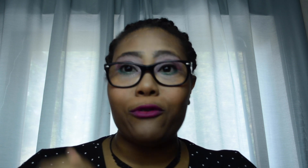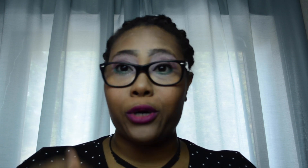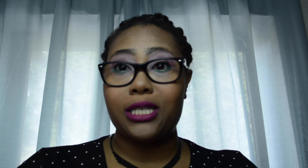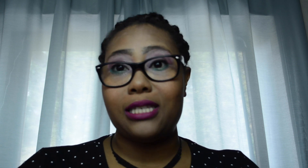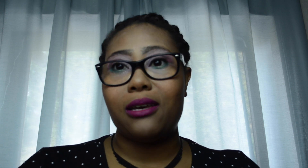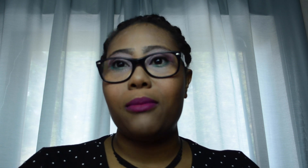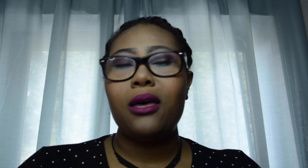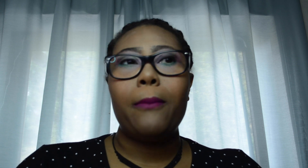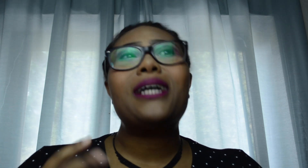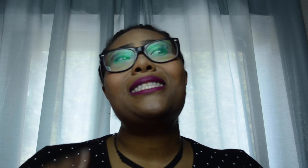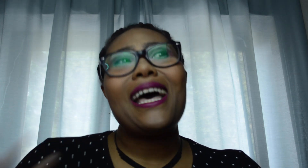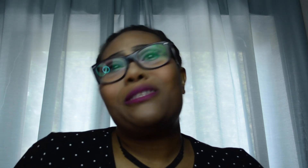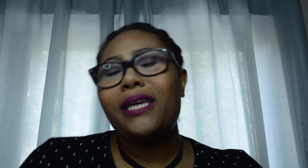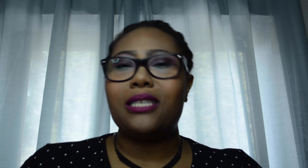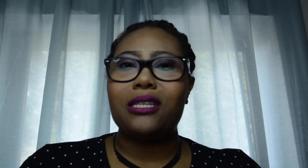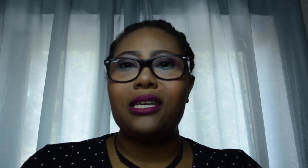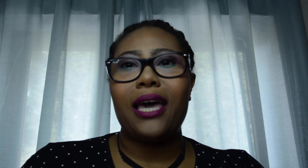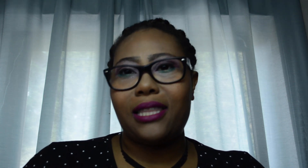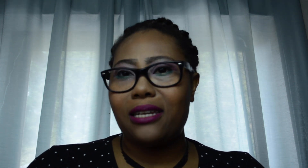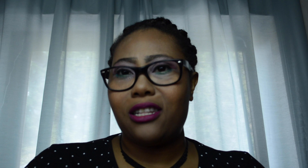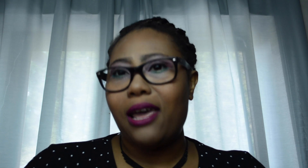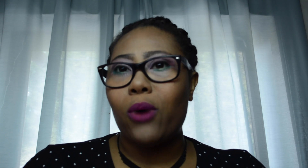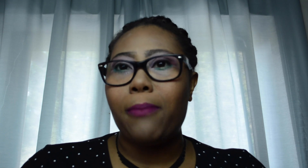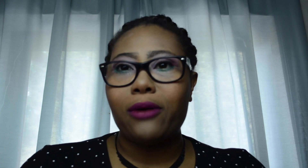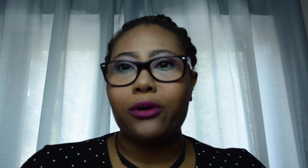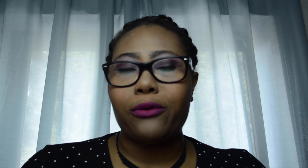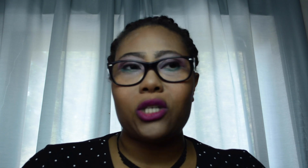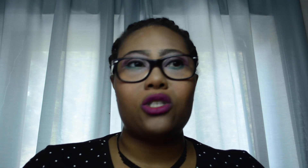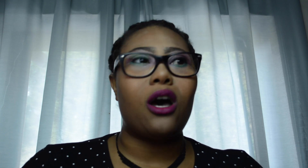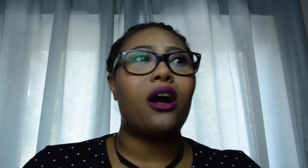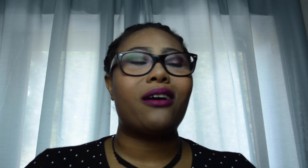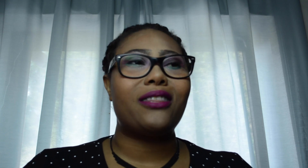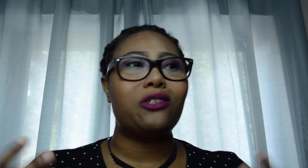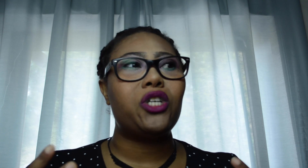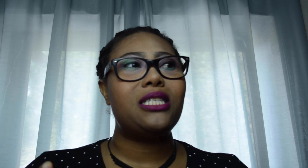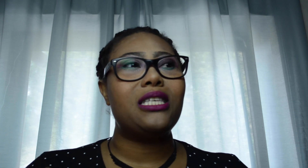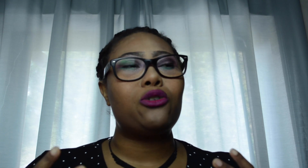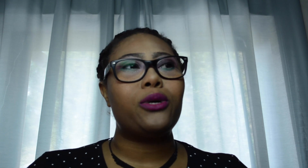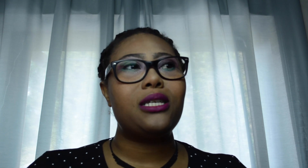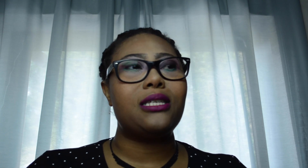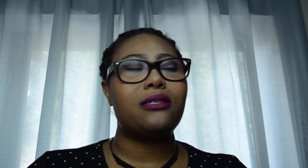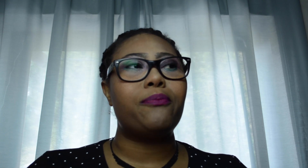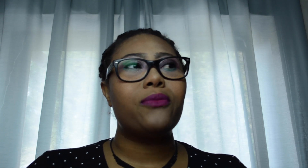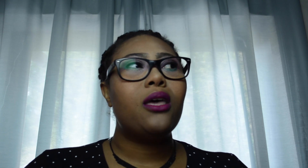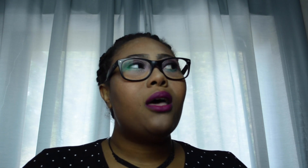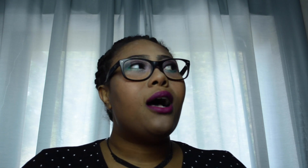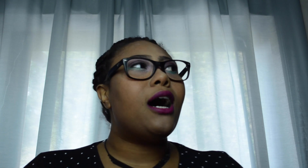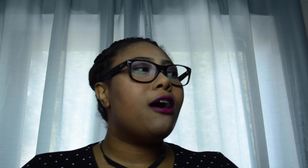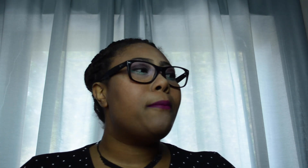face of criticism. Because that's basically, at the end of the day, what microaggressions are. They're just this criticism.